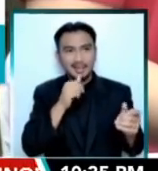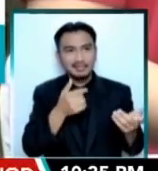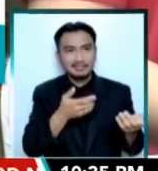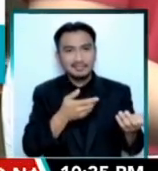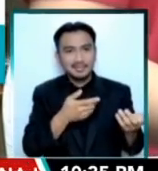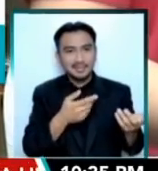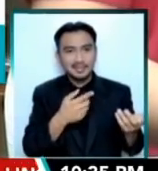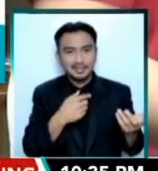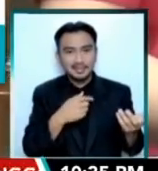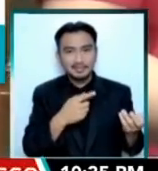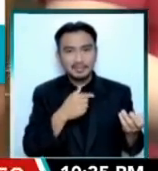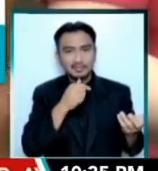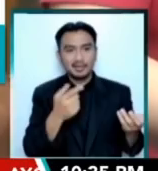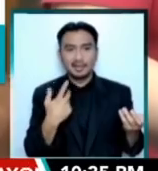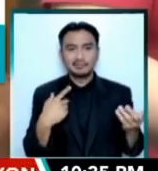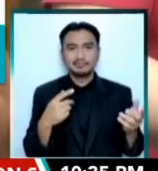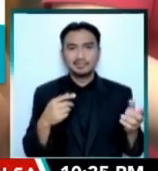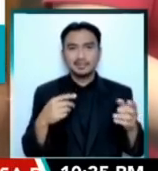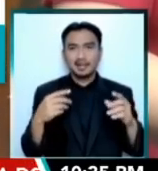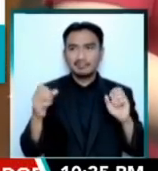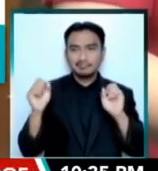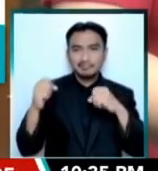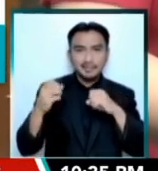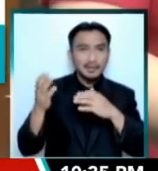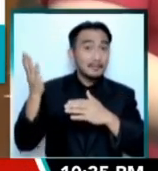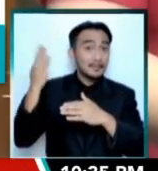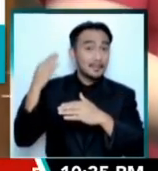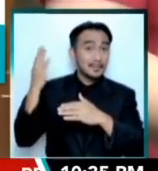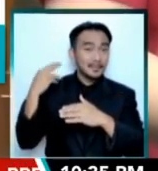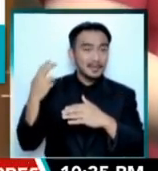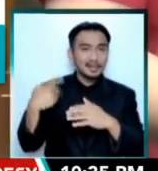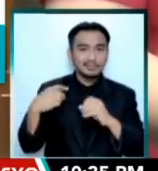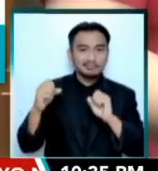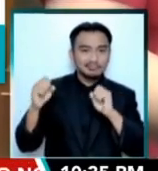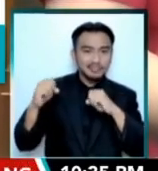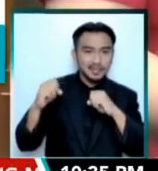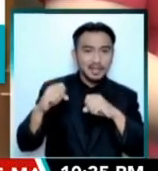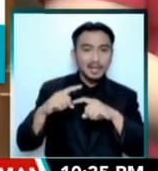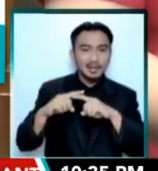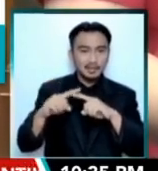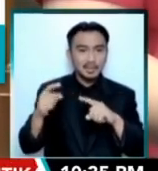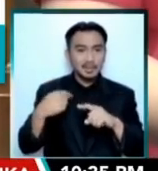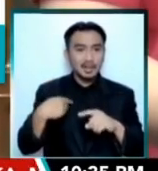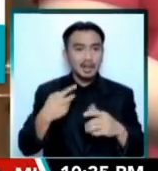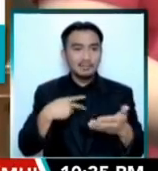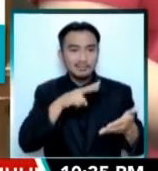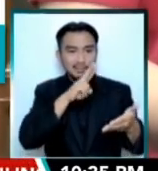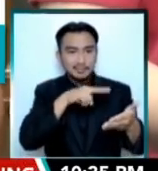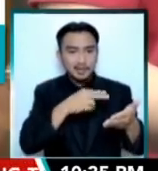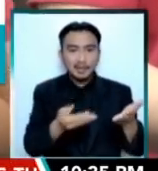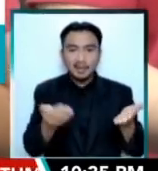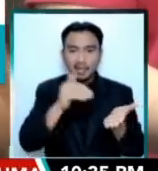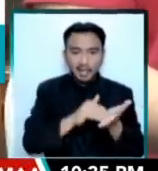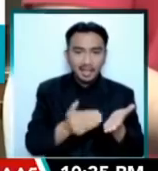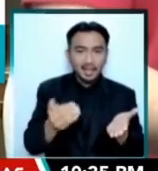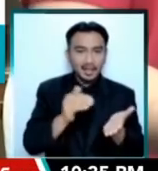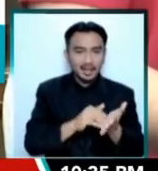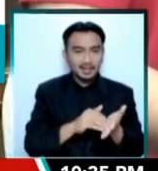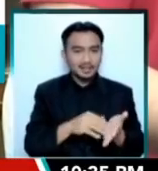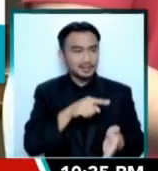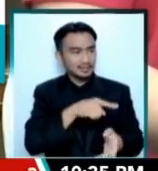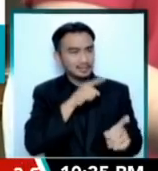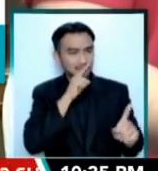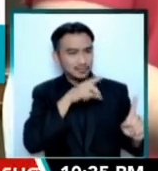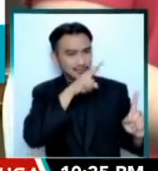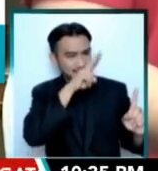di kami nagkaulay before the endorsement. Kaya sabi ko si Iya, kanabasa ko si endorsement, kaya buha kong basahon ulit-ulit. Walang tiwala sa akin. Para